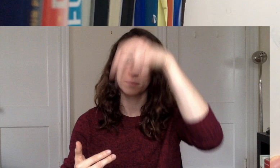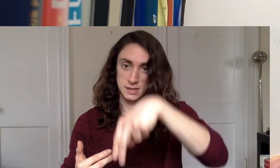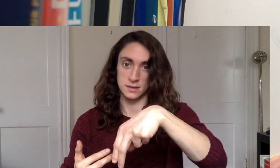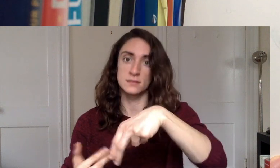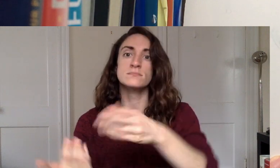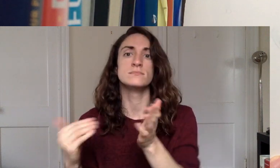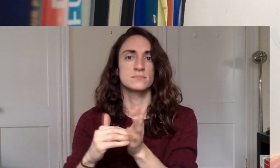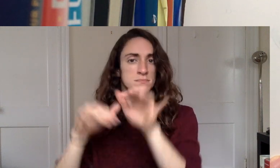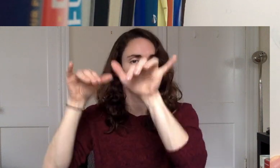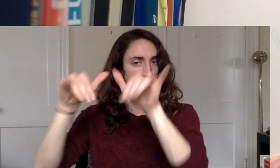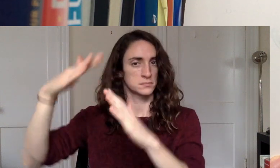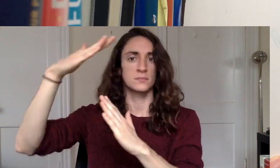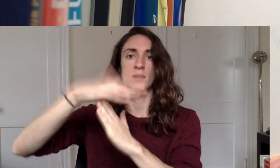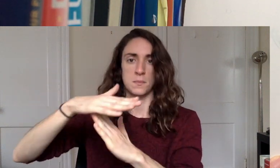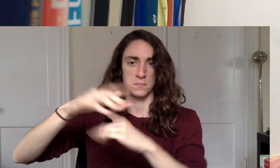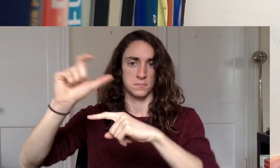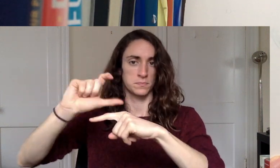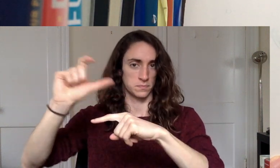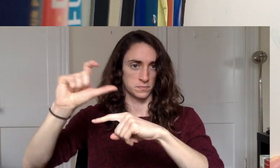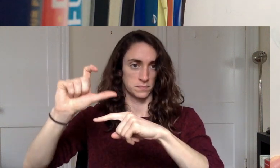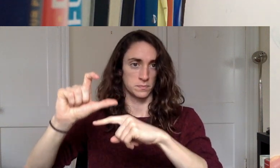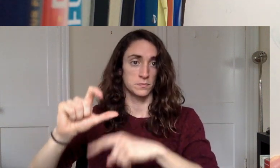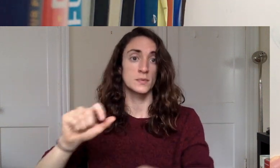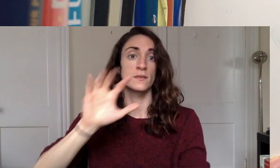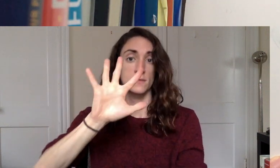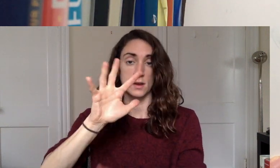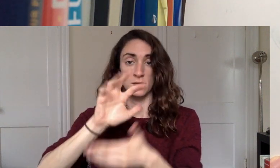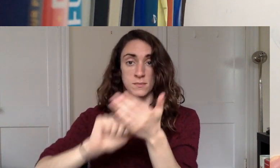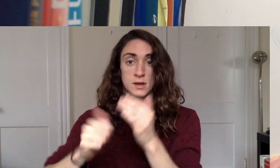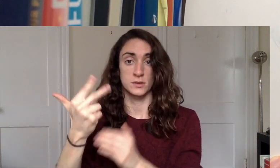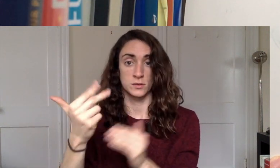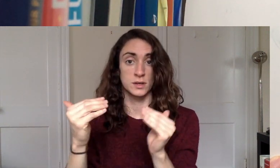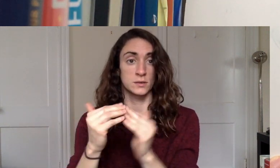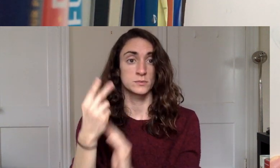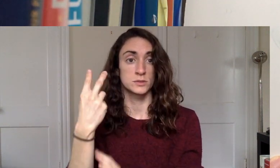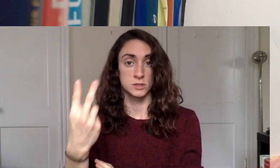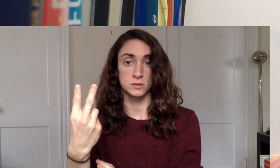going to stay, and the exponent will be 5 minus 3, or 2.